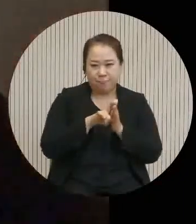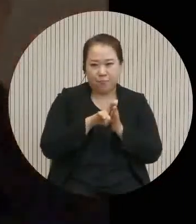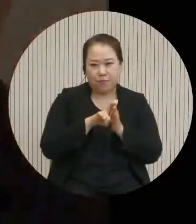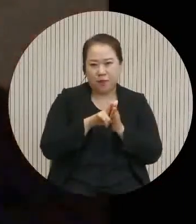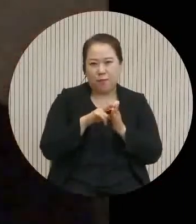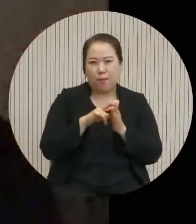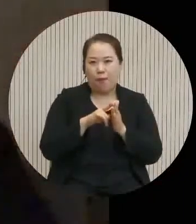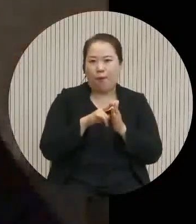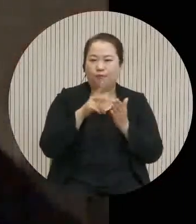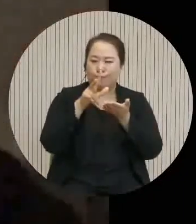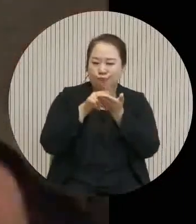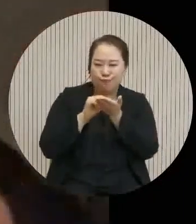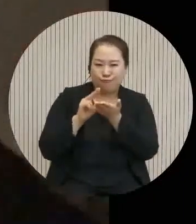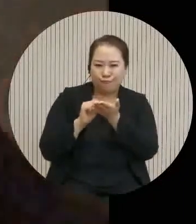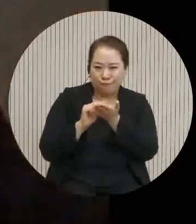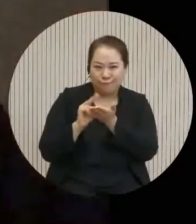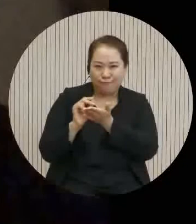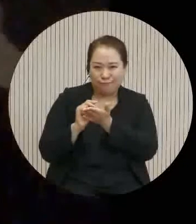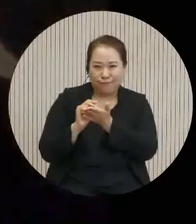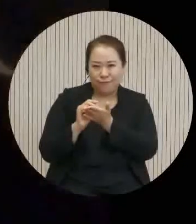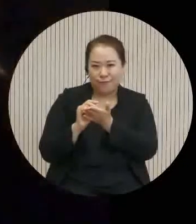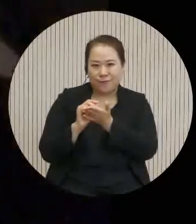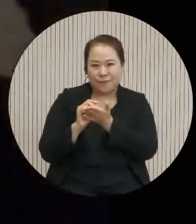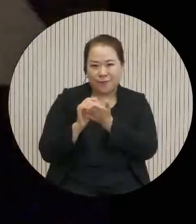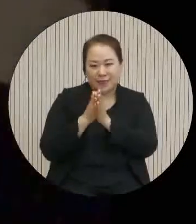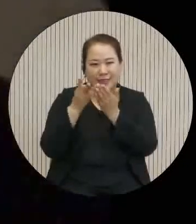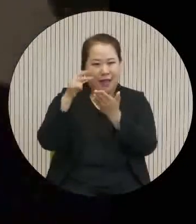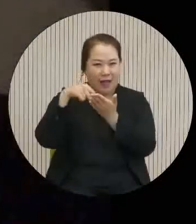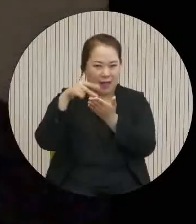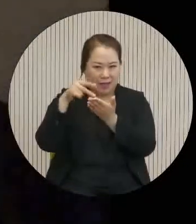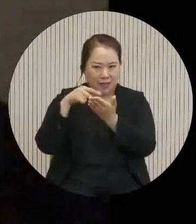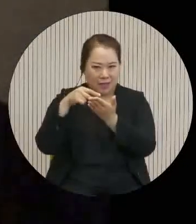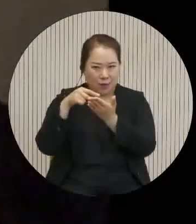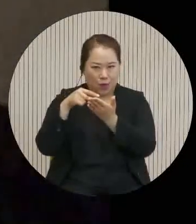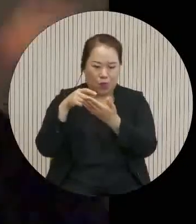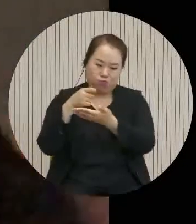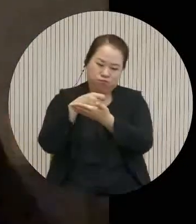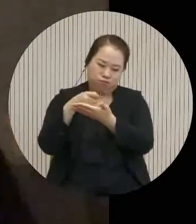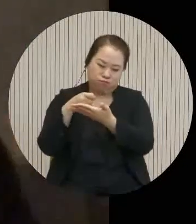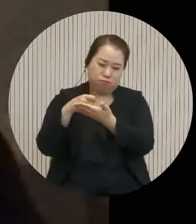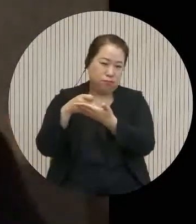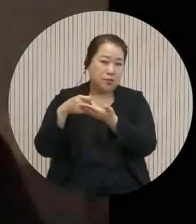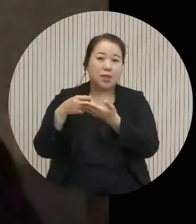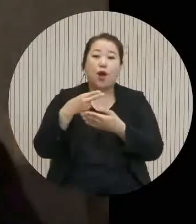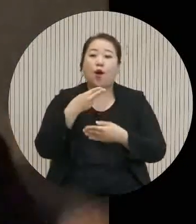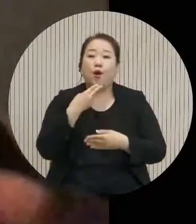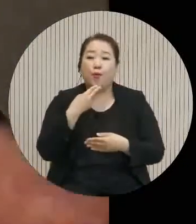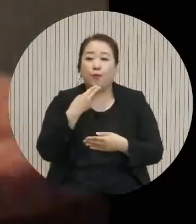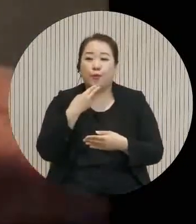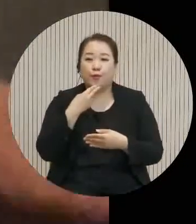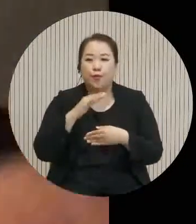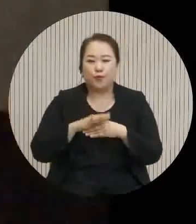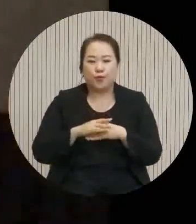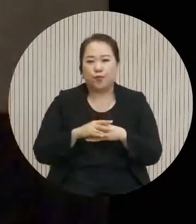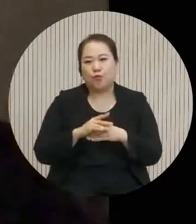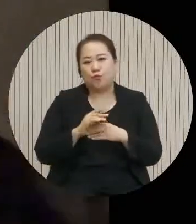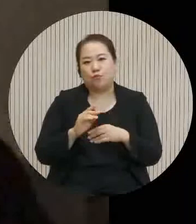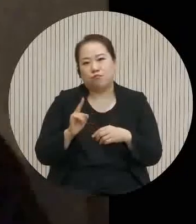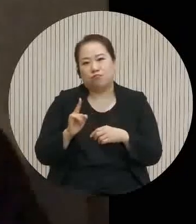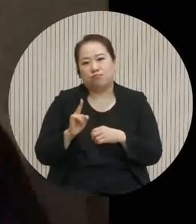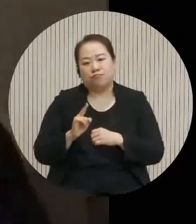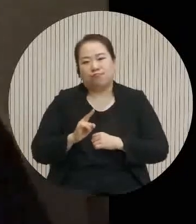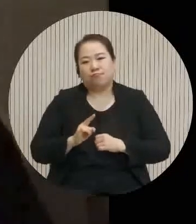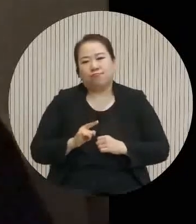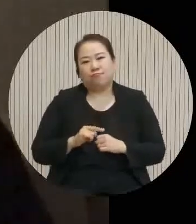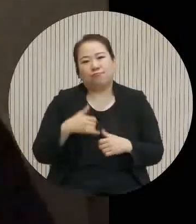at the end of the chapter. You don't like the book, you put it down. No vocabulary quizzes. You can go from the lowest level